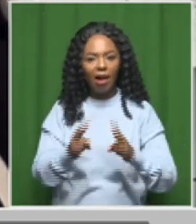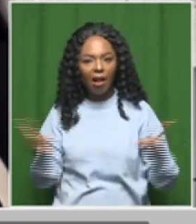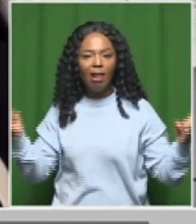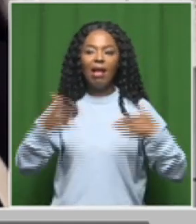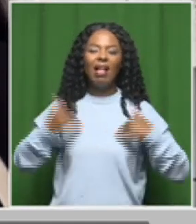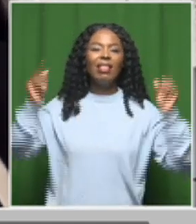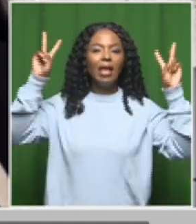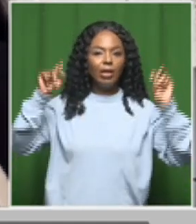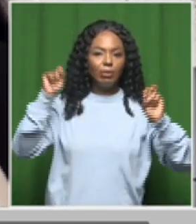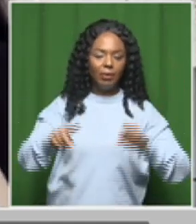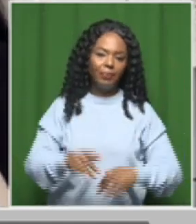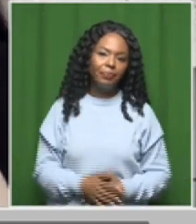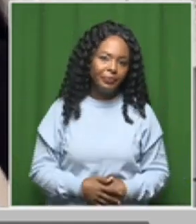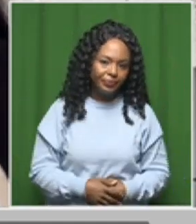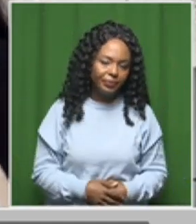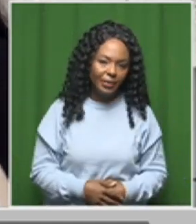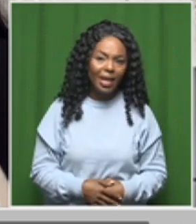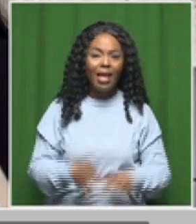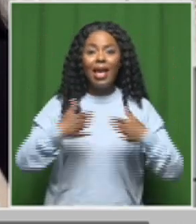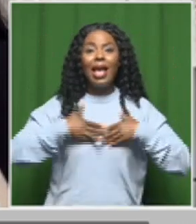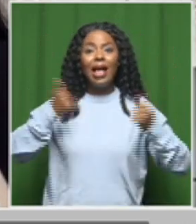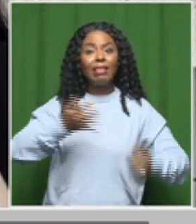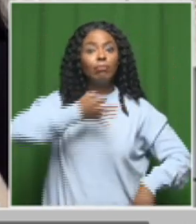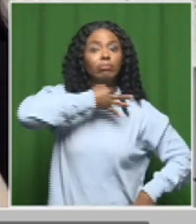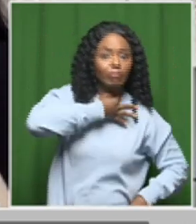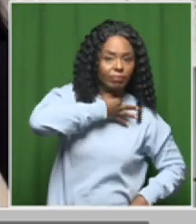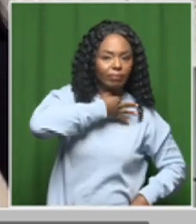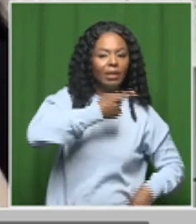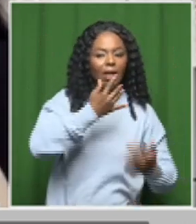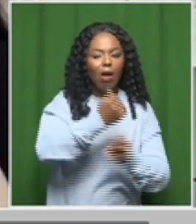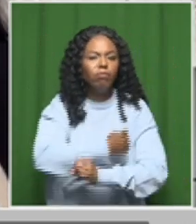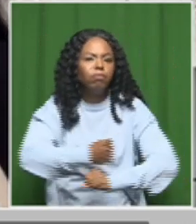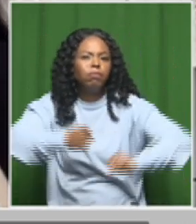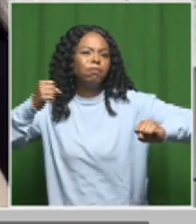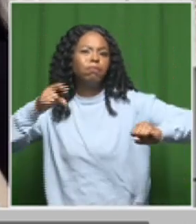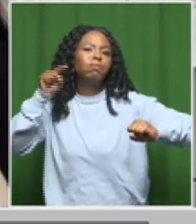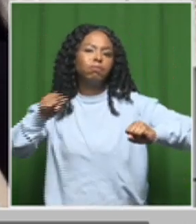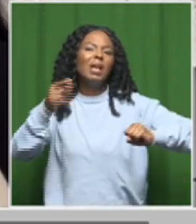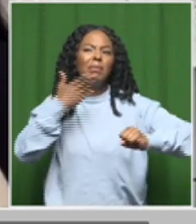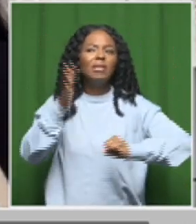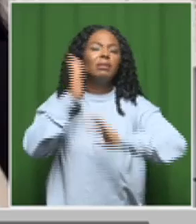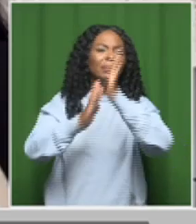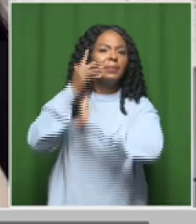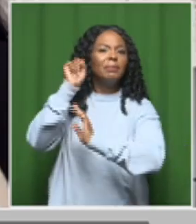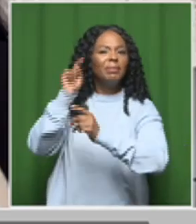to the health risks that are associated with obesity, Sanele, let's speak to that.